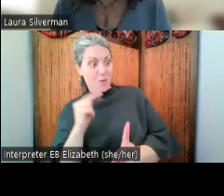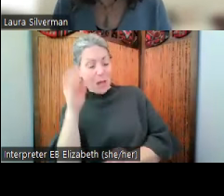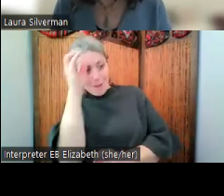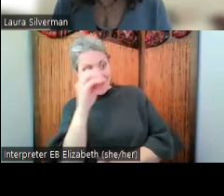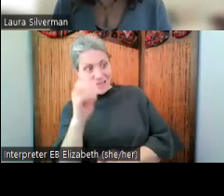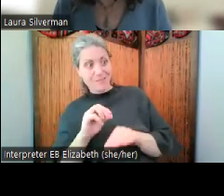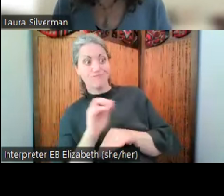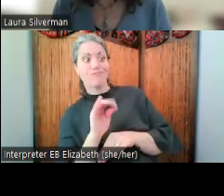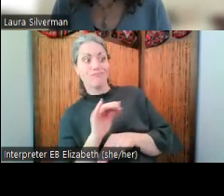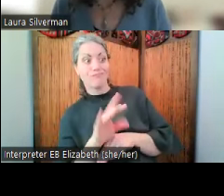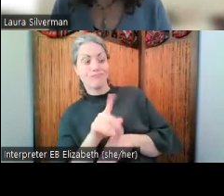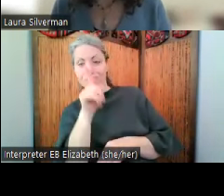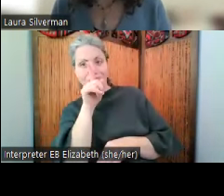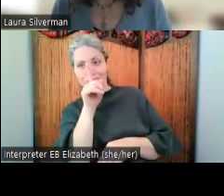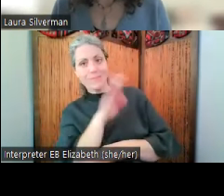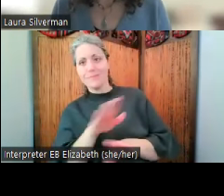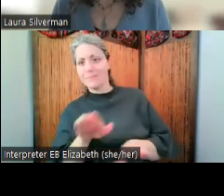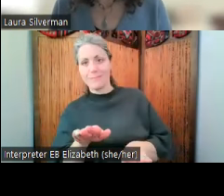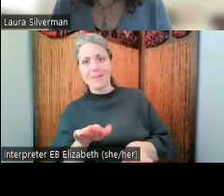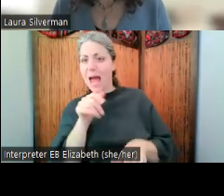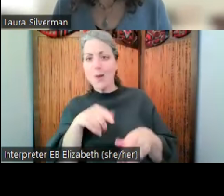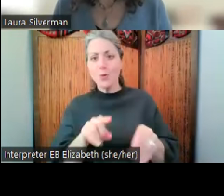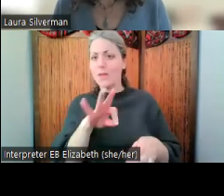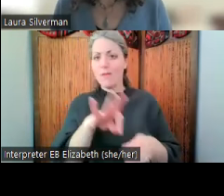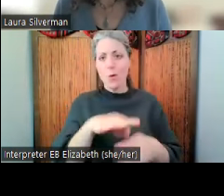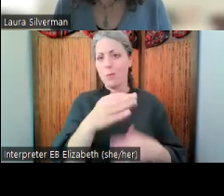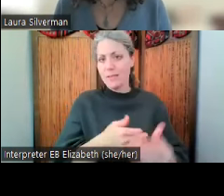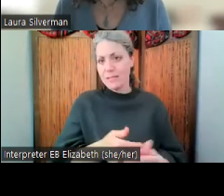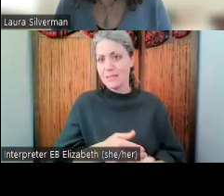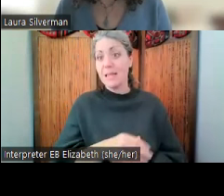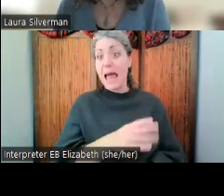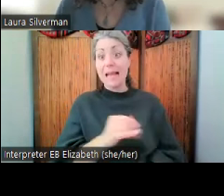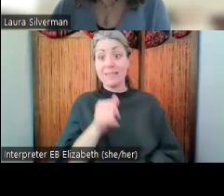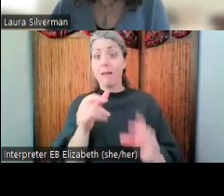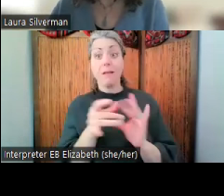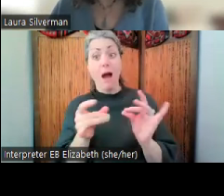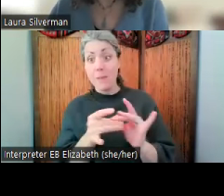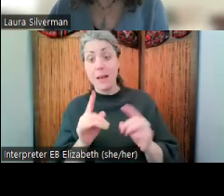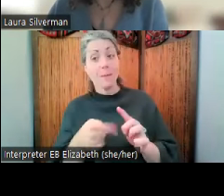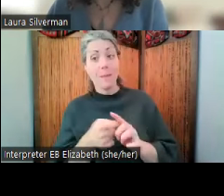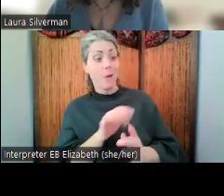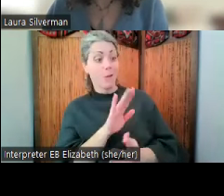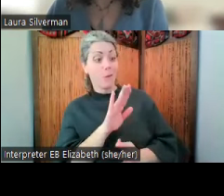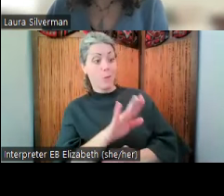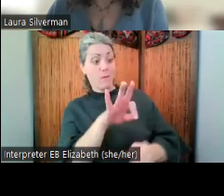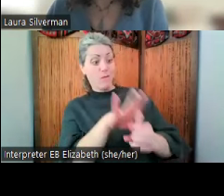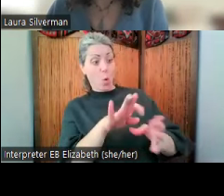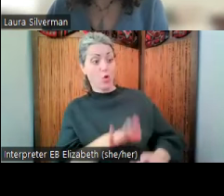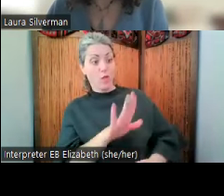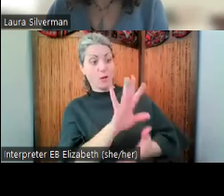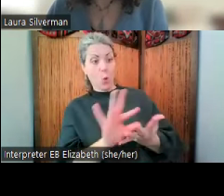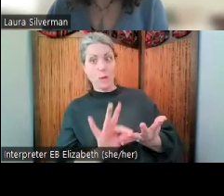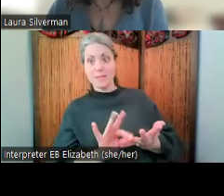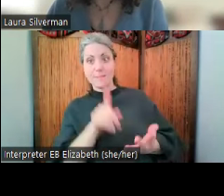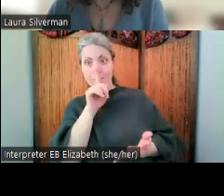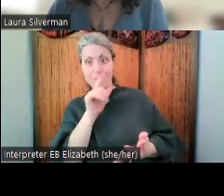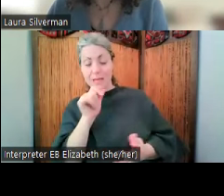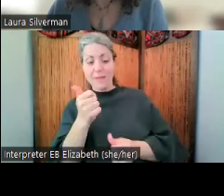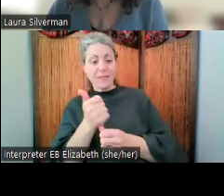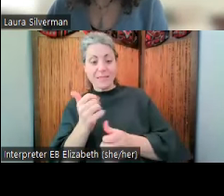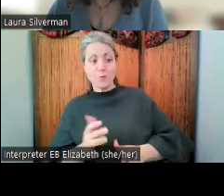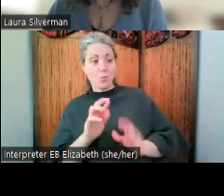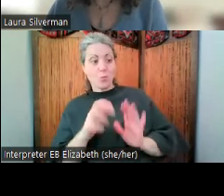voting process. And they should refrain from comments about the voters' choices. It's not a part of their role to do